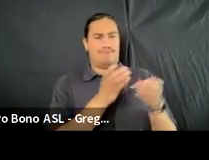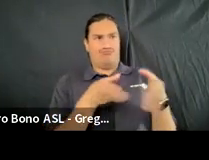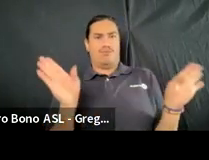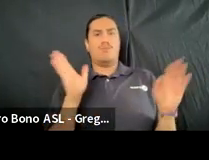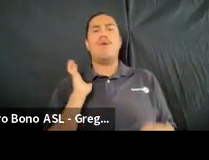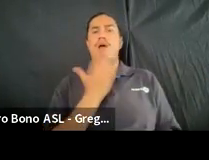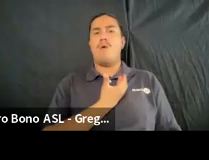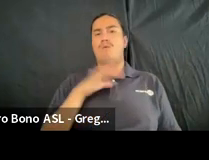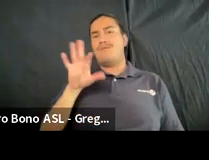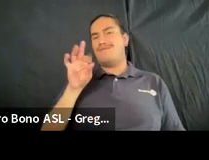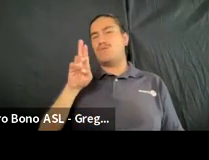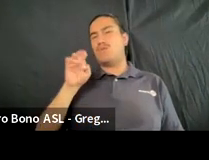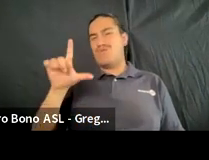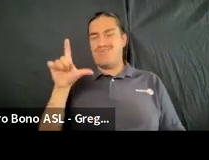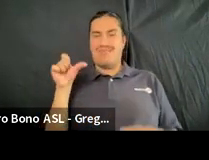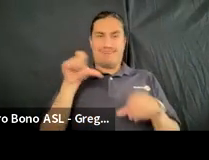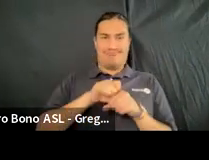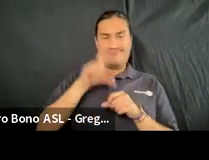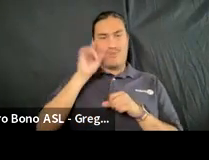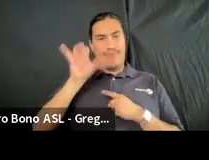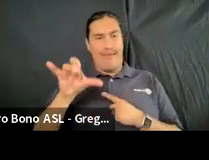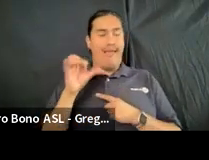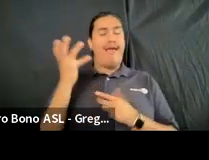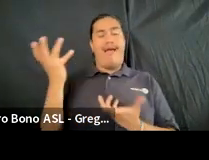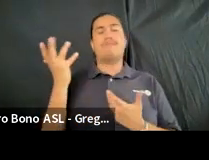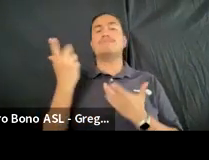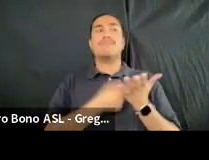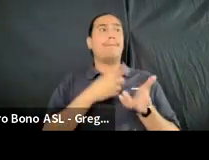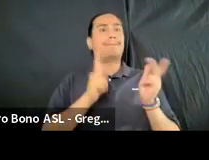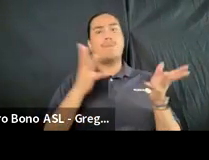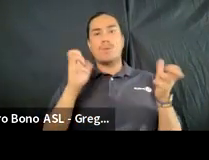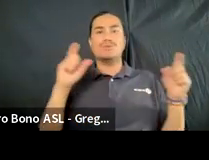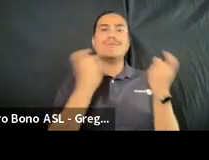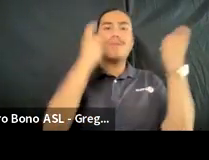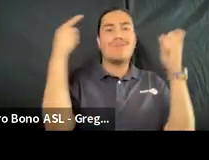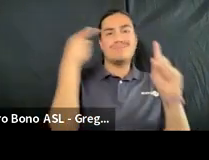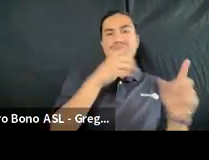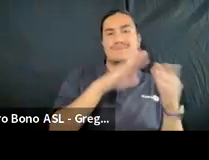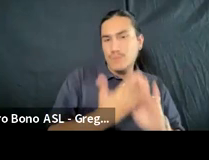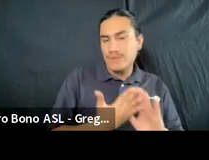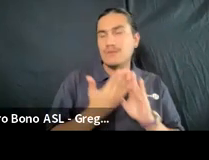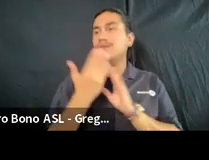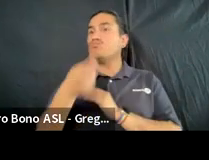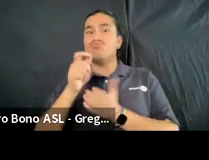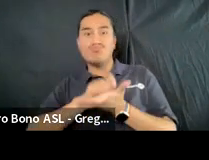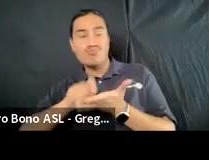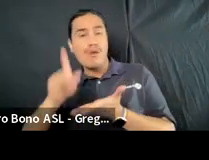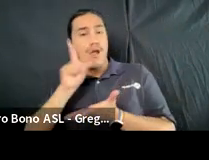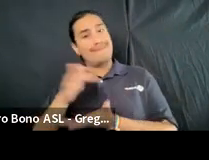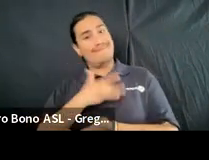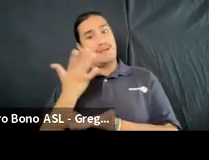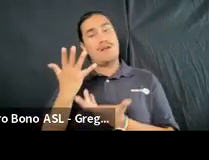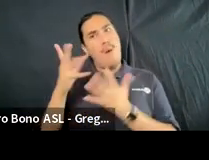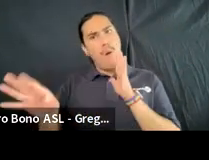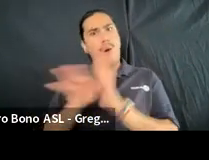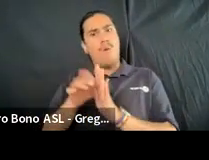our fuel? Some of you write because you want to celebrate a certain community. Some of you write because it gives you a chance to